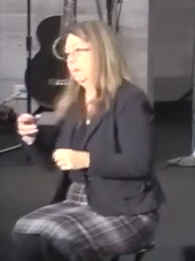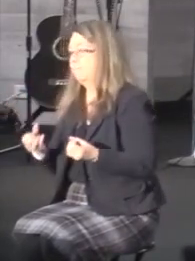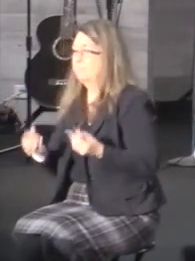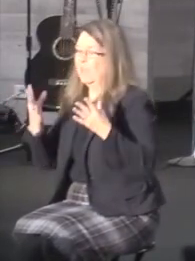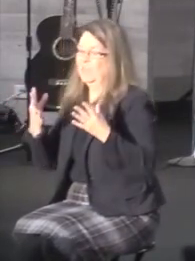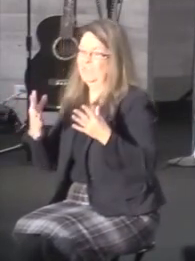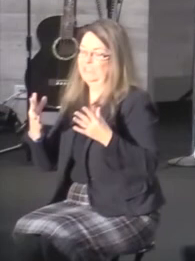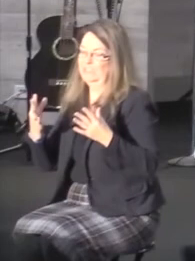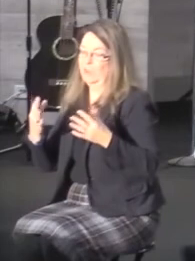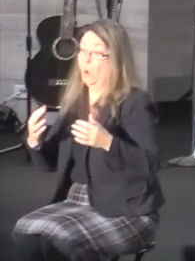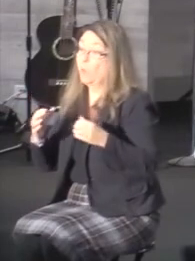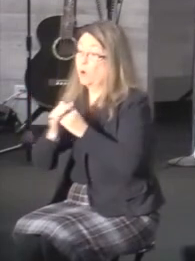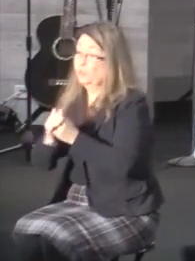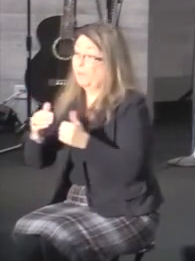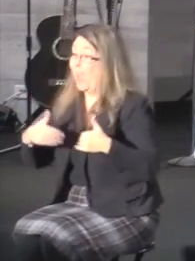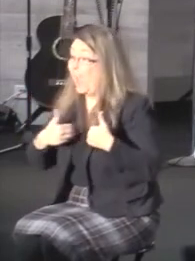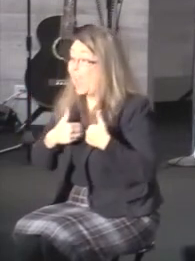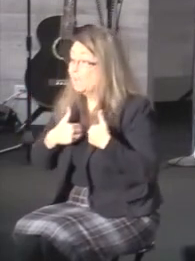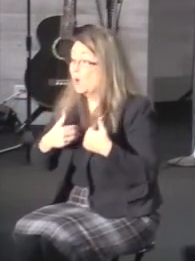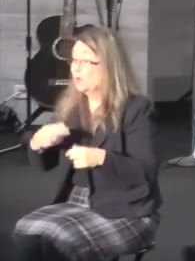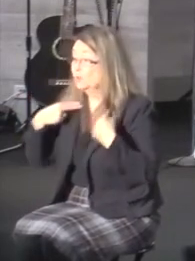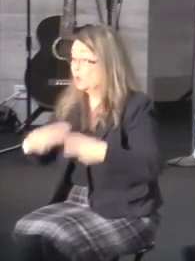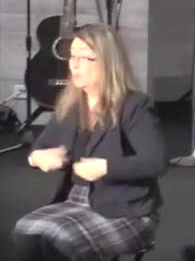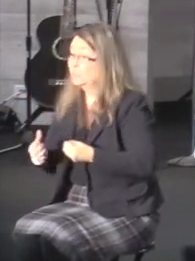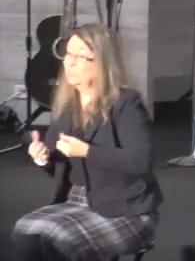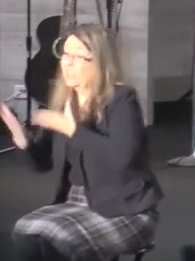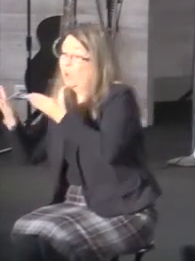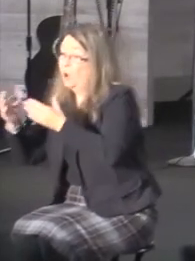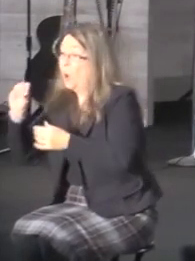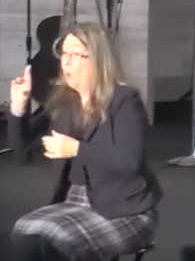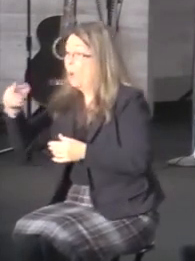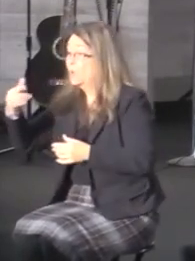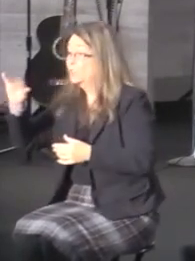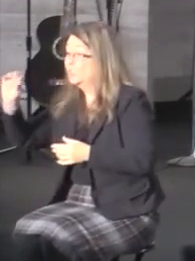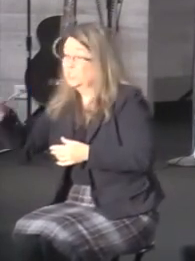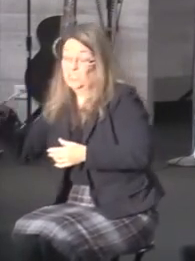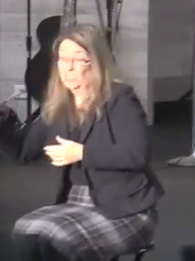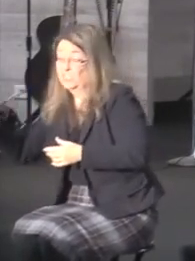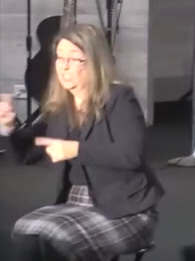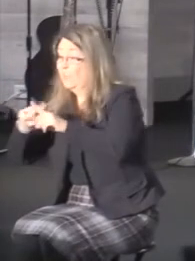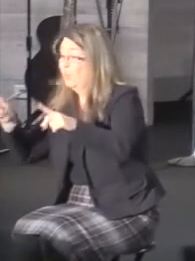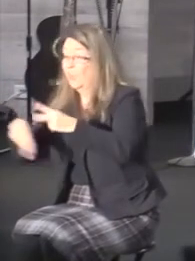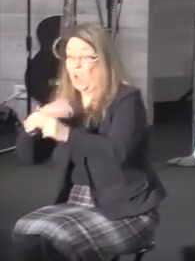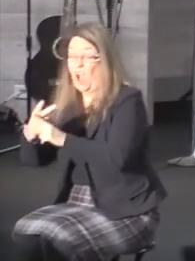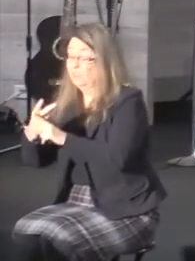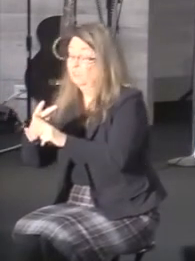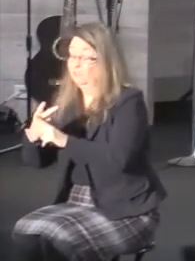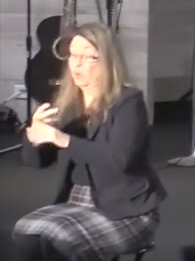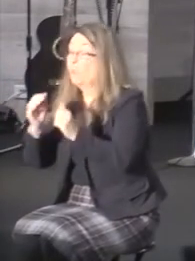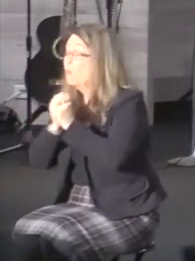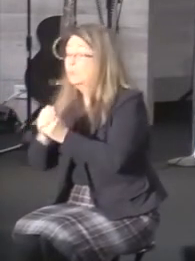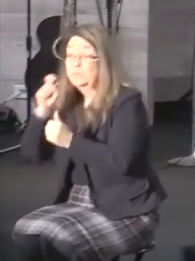barbaric. They had animal worship, human sacrifice, orgiastic worship, where they would go in and they would worship the sex goddess